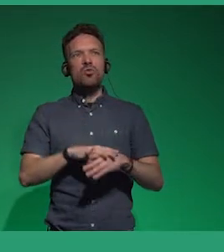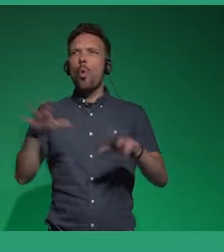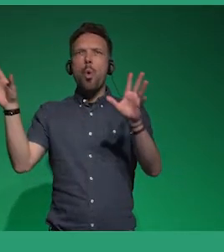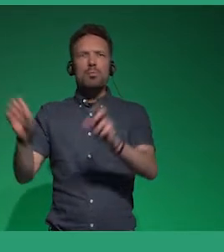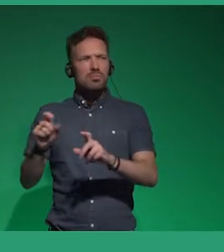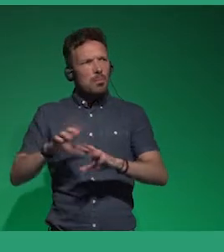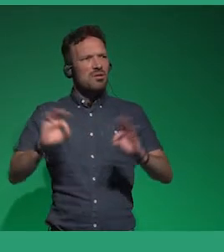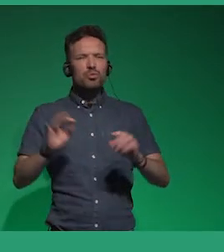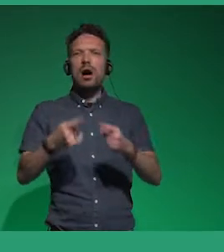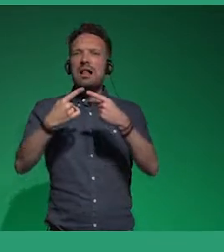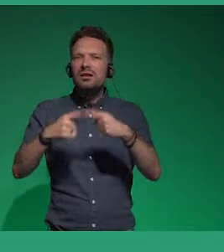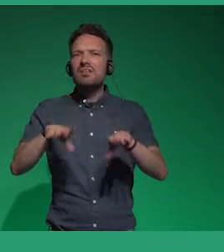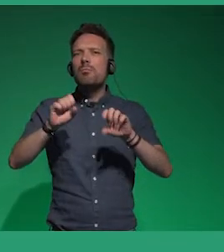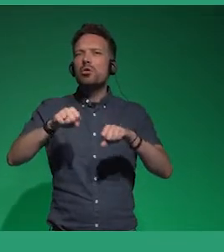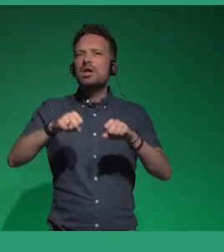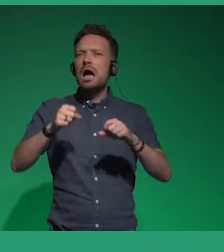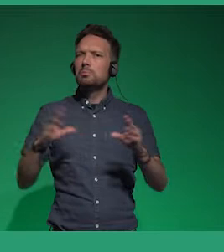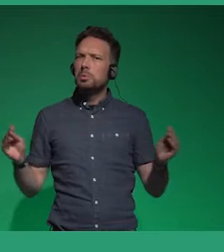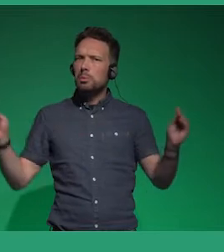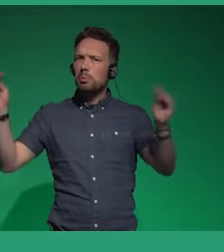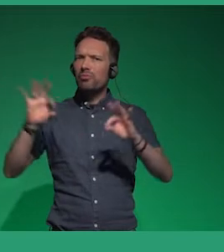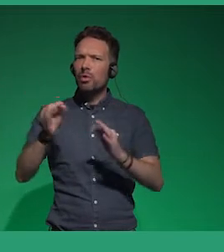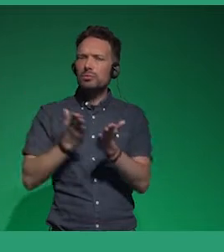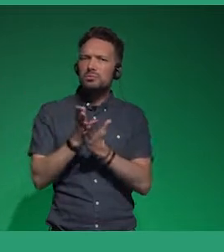sustainable oil palm system.